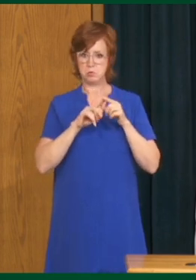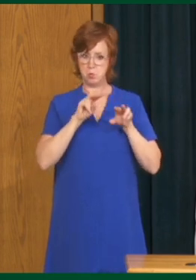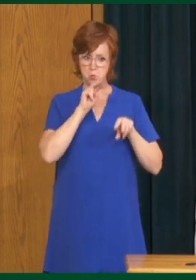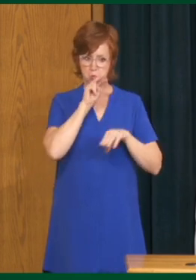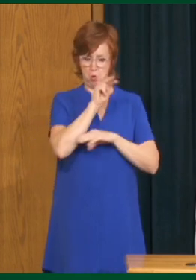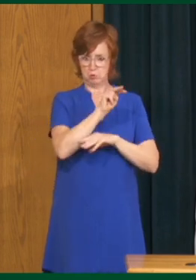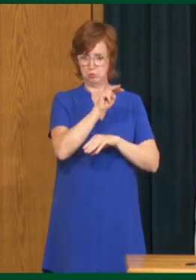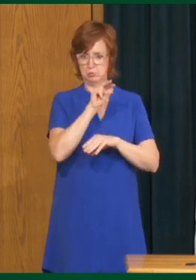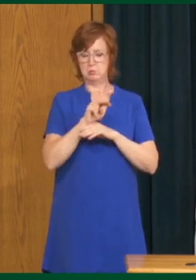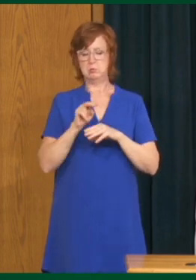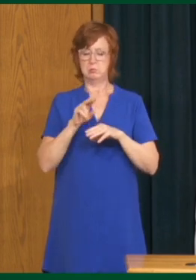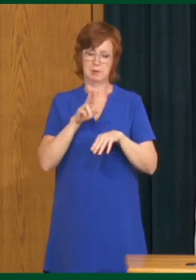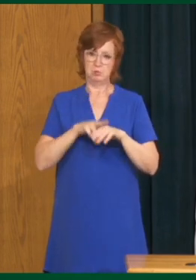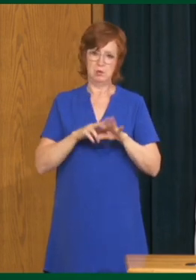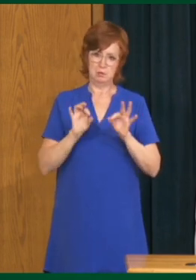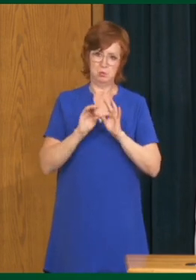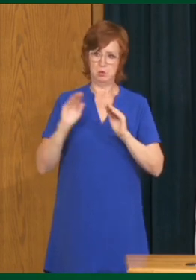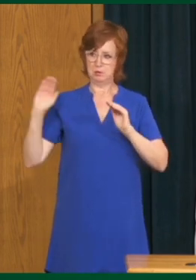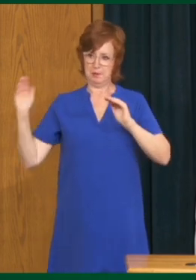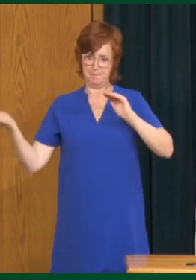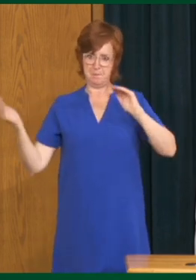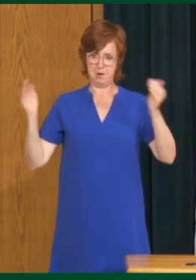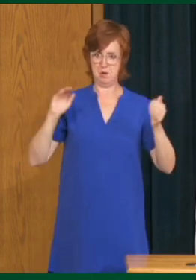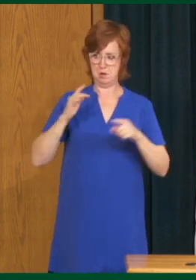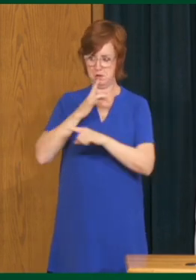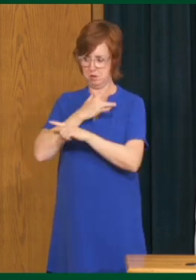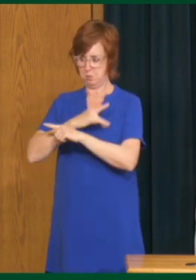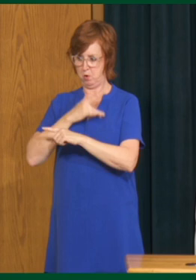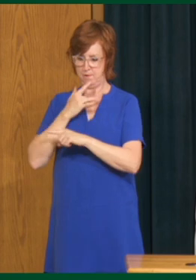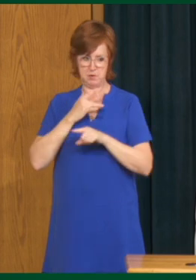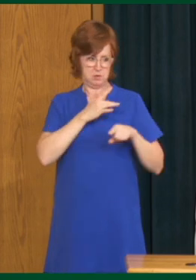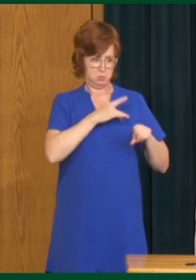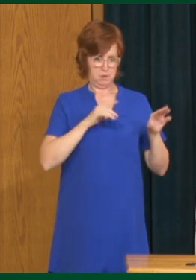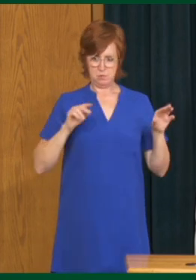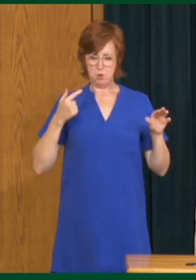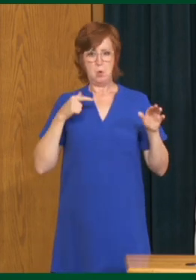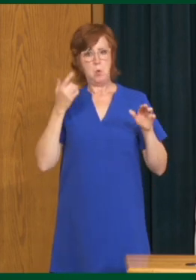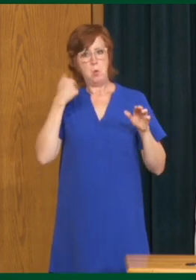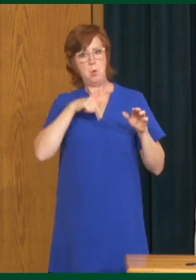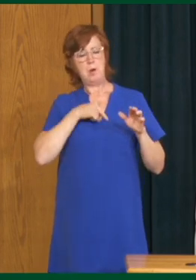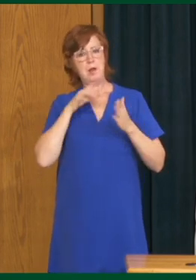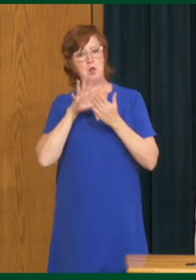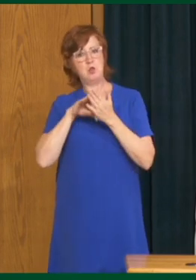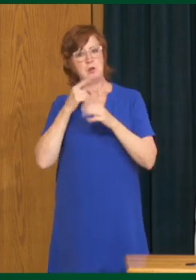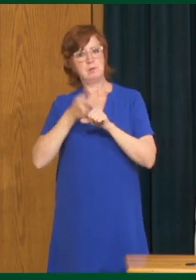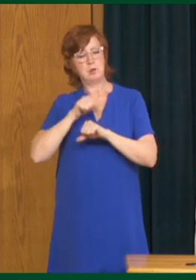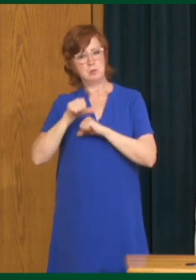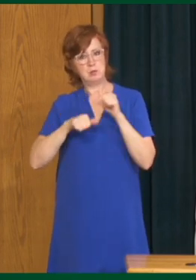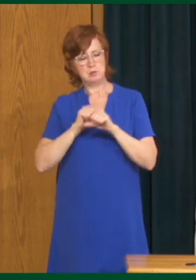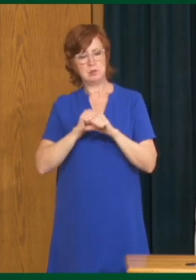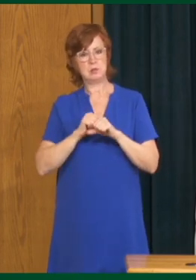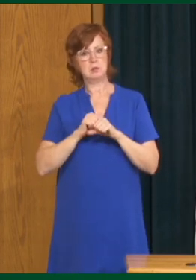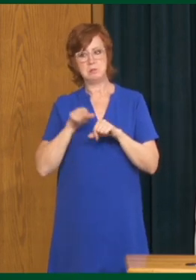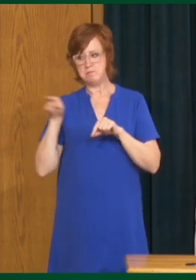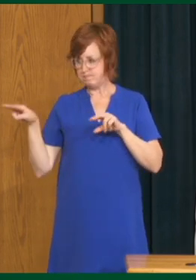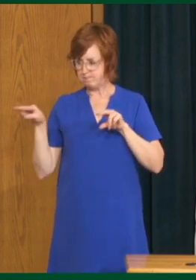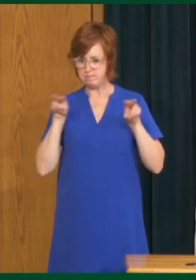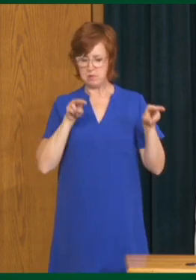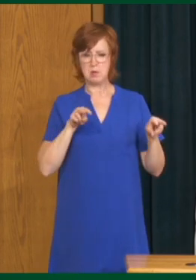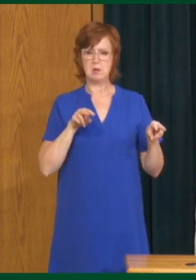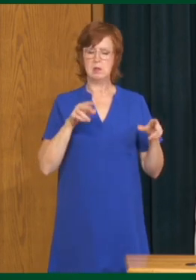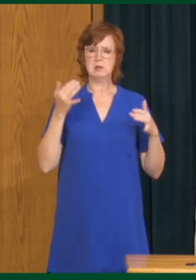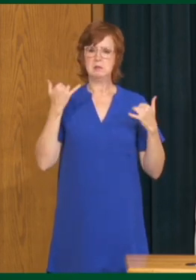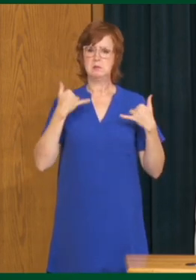our neighboring provinces and within Canada and other jurisdictions and learn from each other. But at this point, I think what we have seen is, overall low